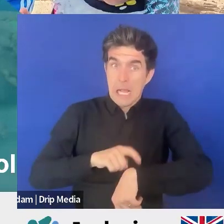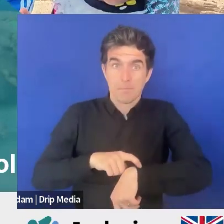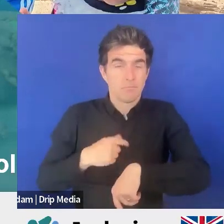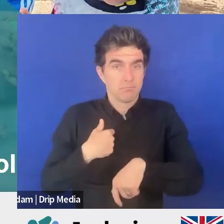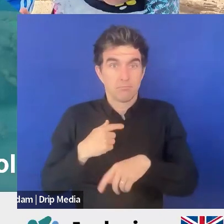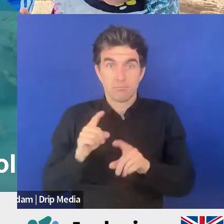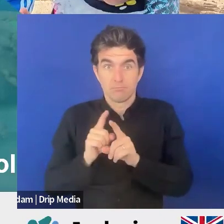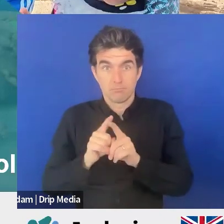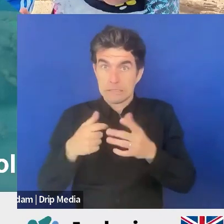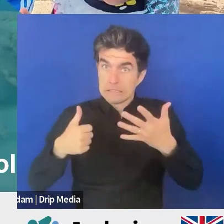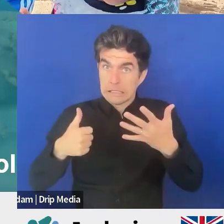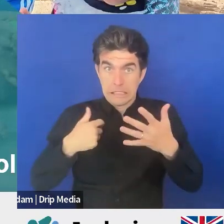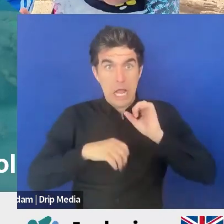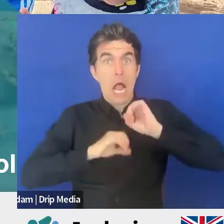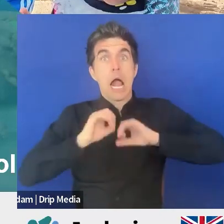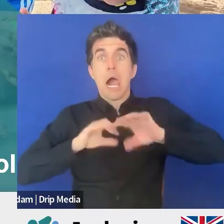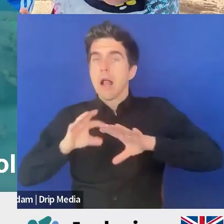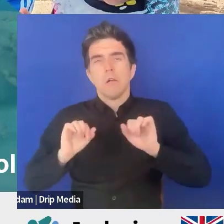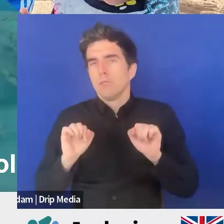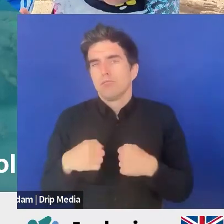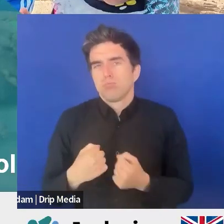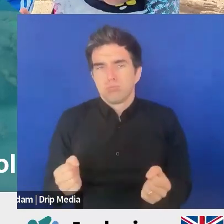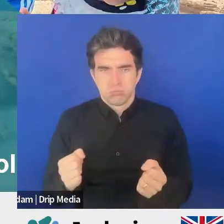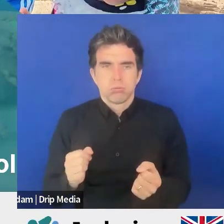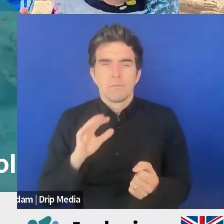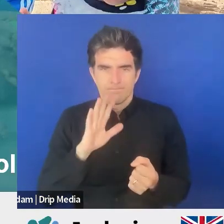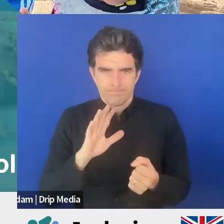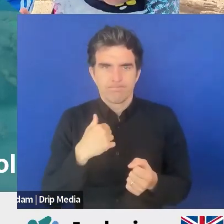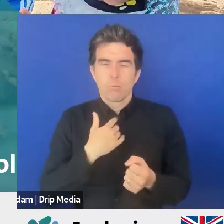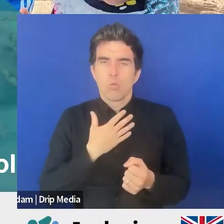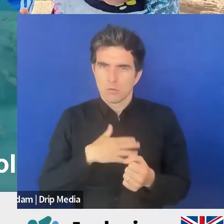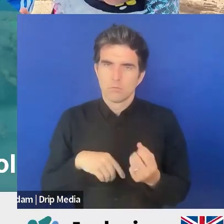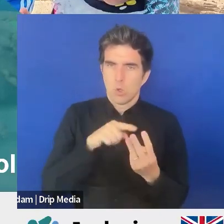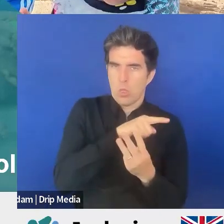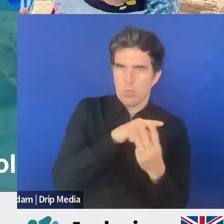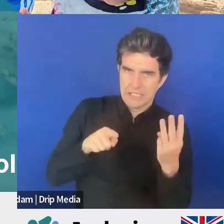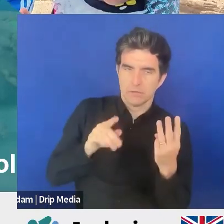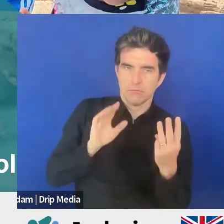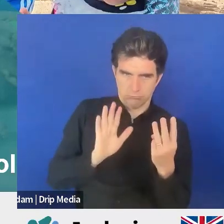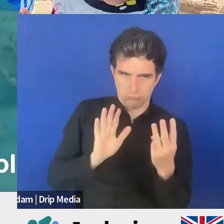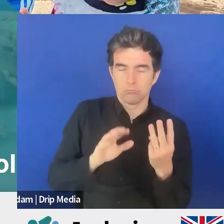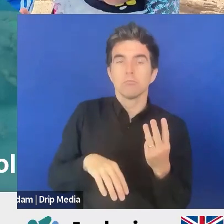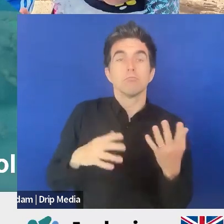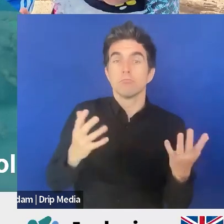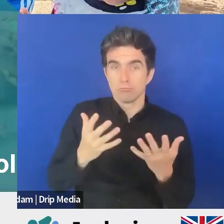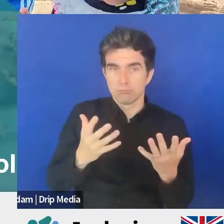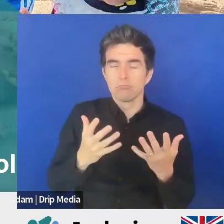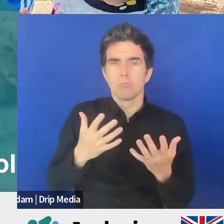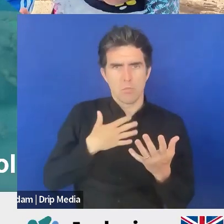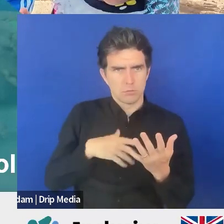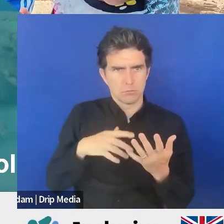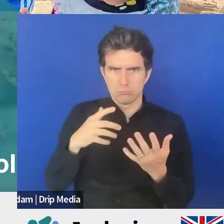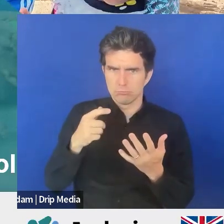actions: securing buy-in from the first one being securing buy-in from local leaders, supporting parents